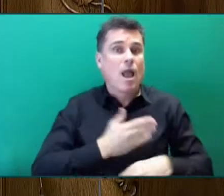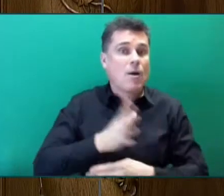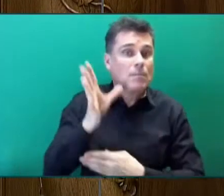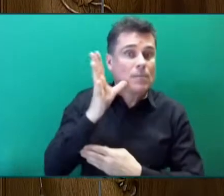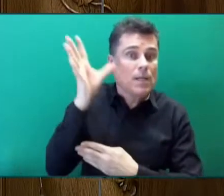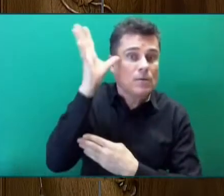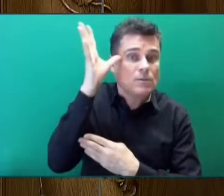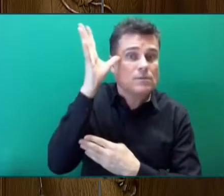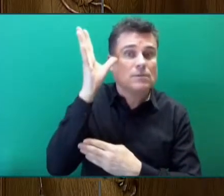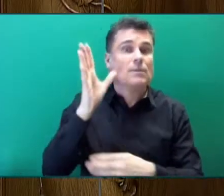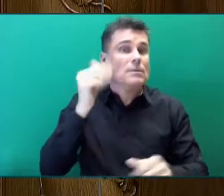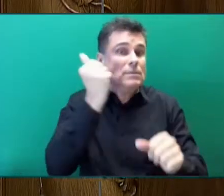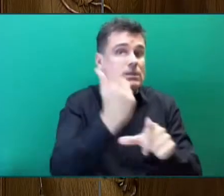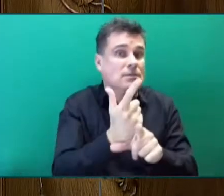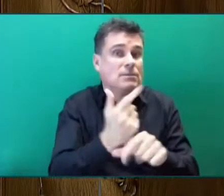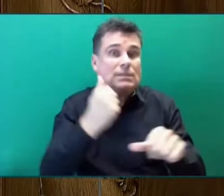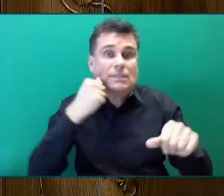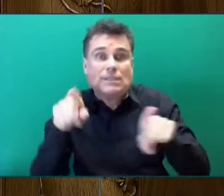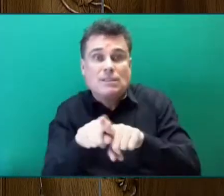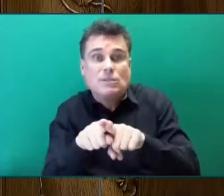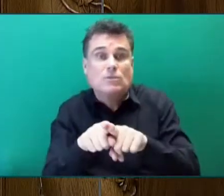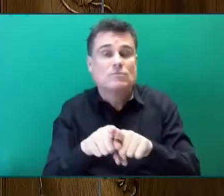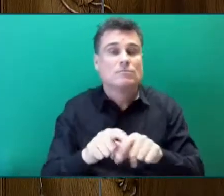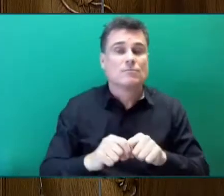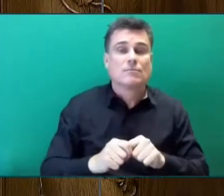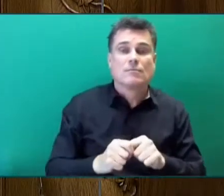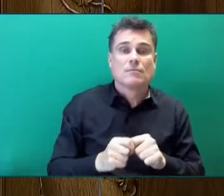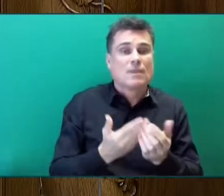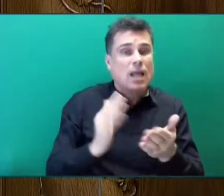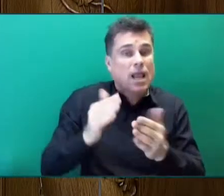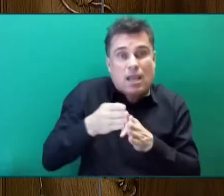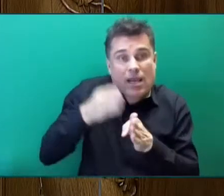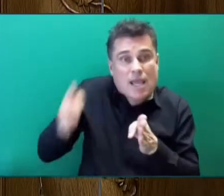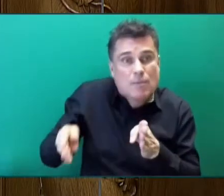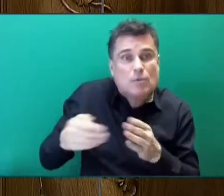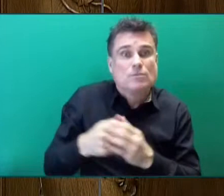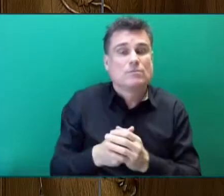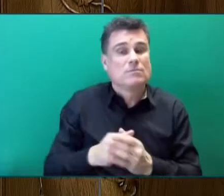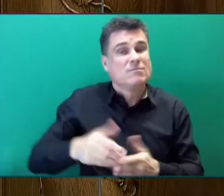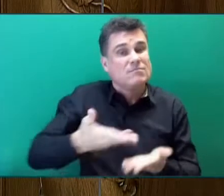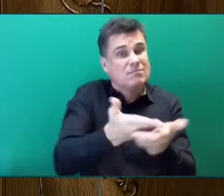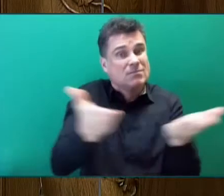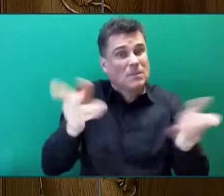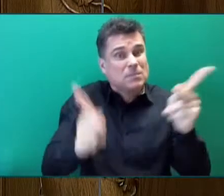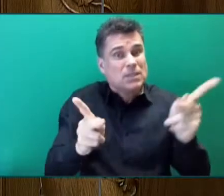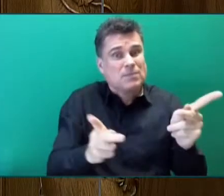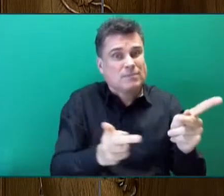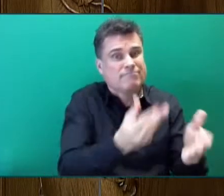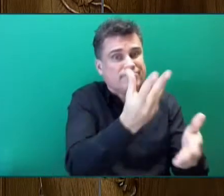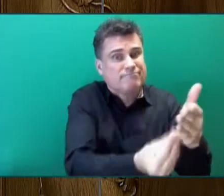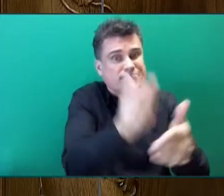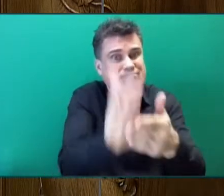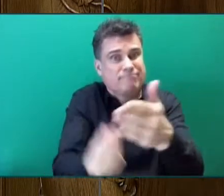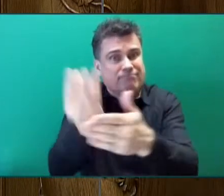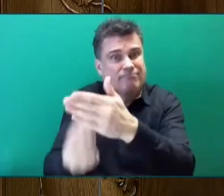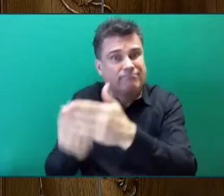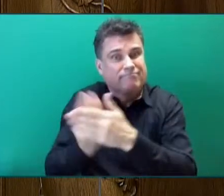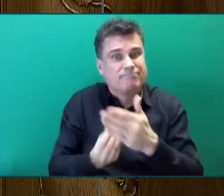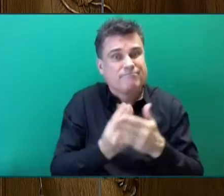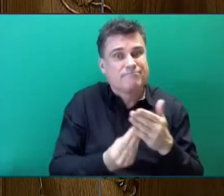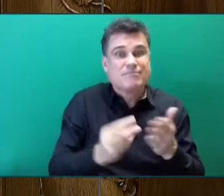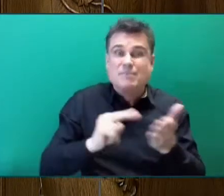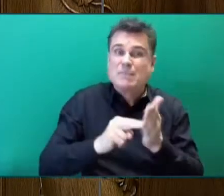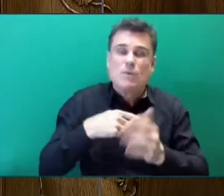memory fuels our continued resolve to turn back the tide again, to save lives, to get people treatment, and to end this